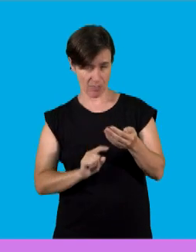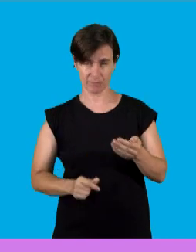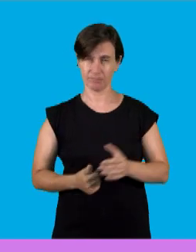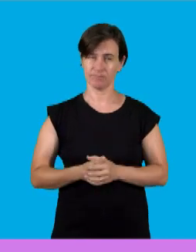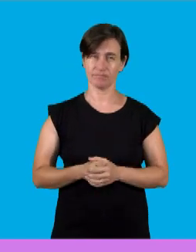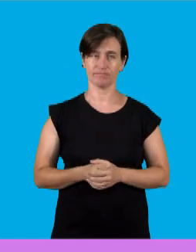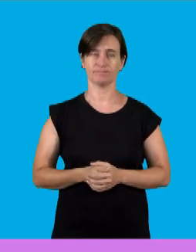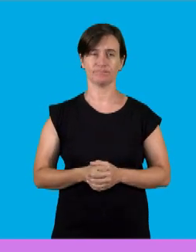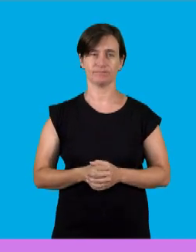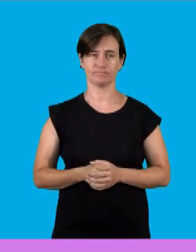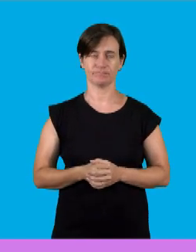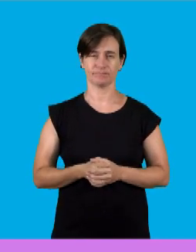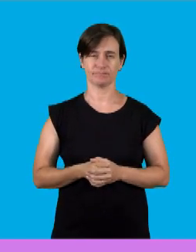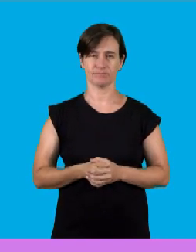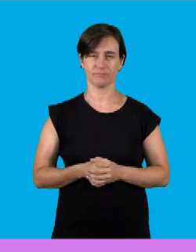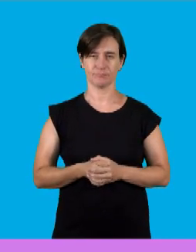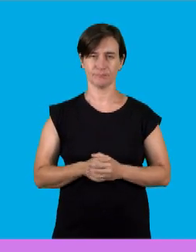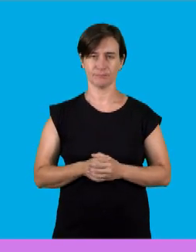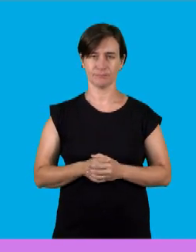209,032 rand plus my